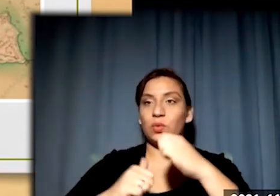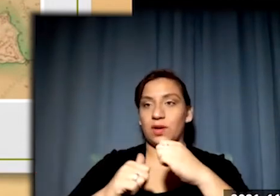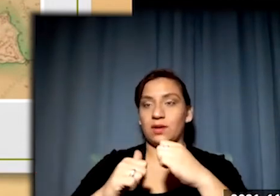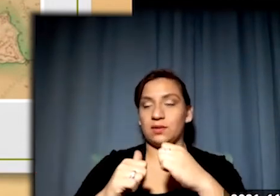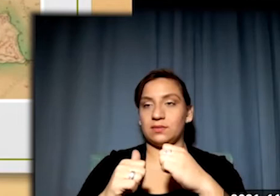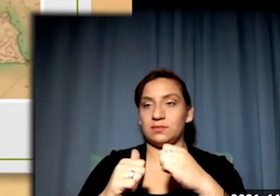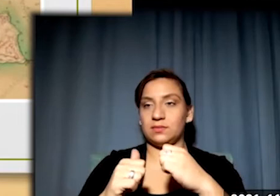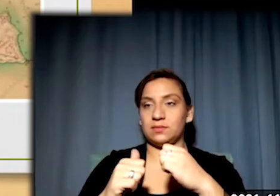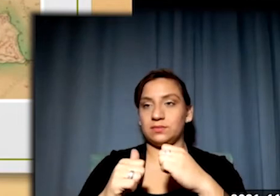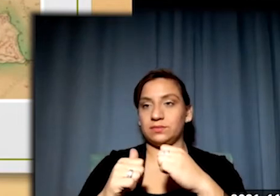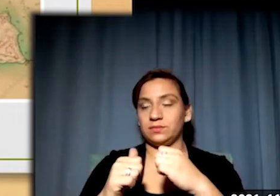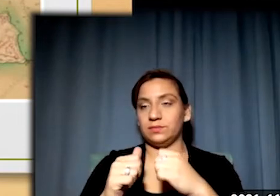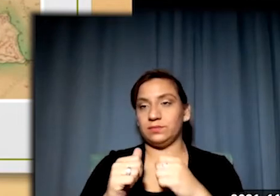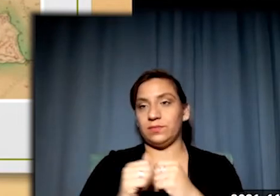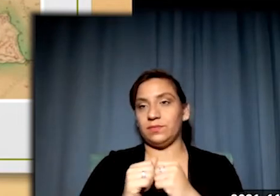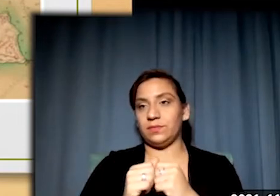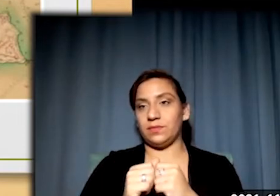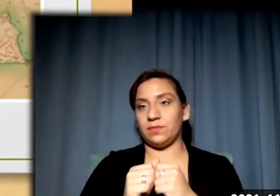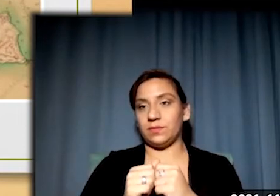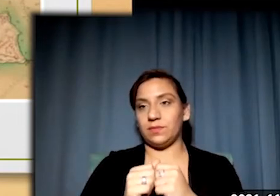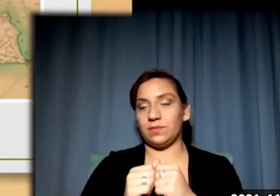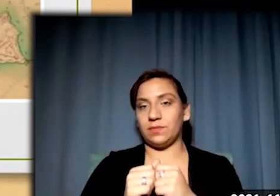damage from an earthquake the previous year.